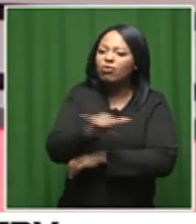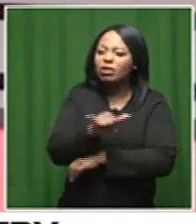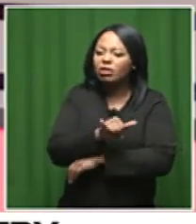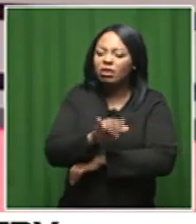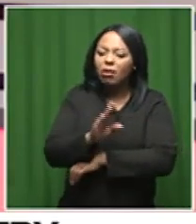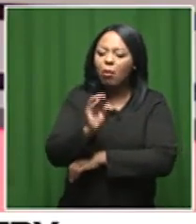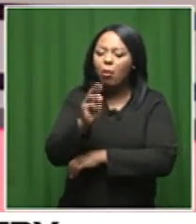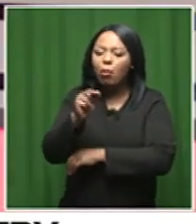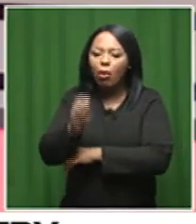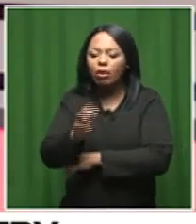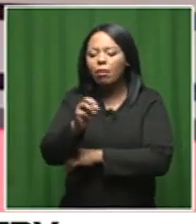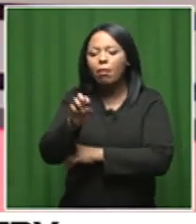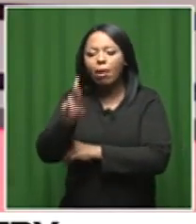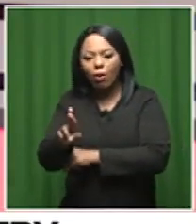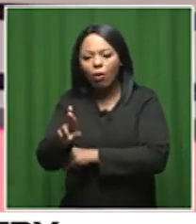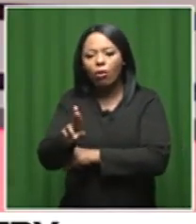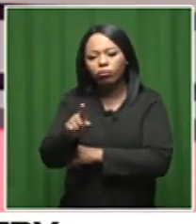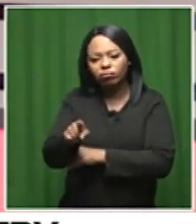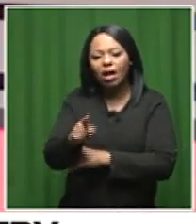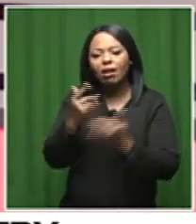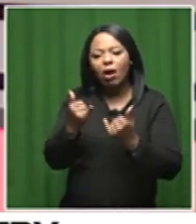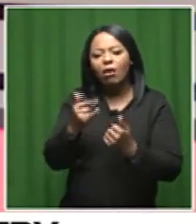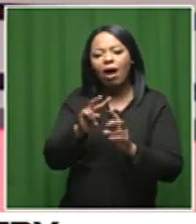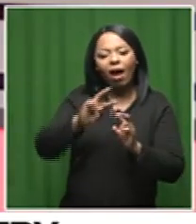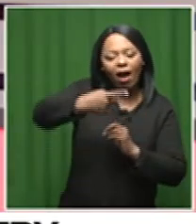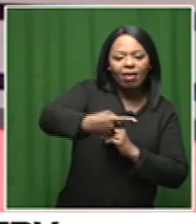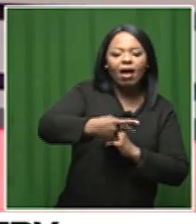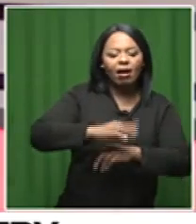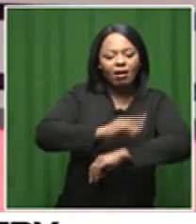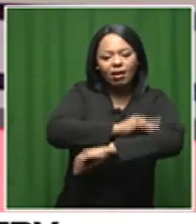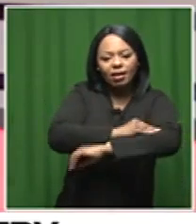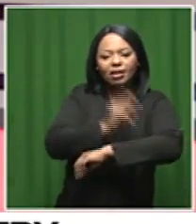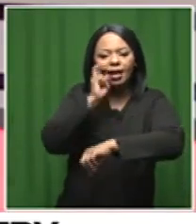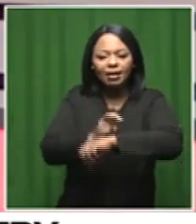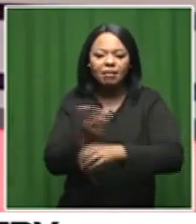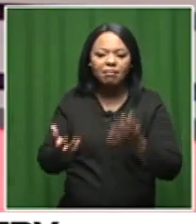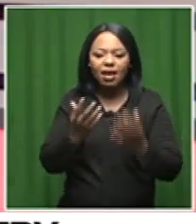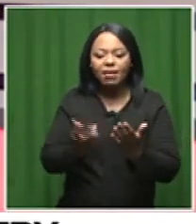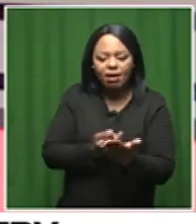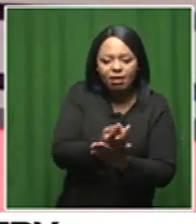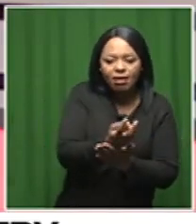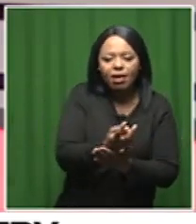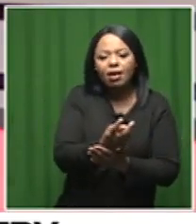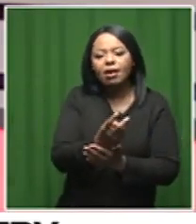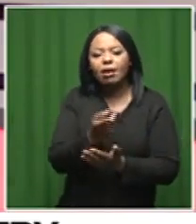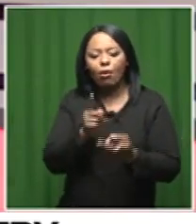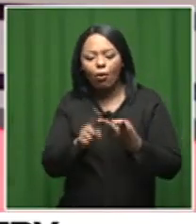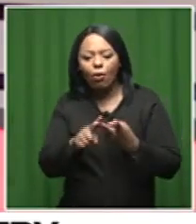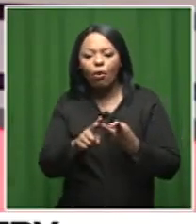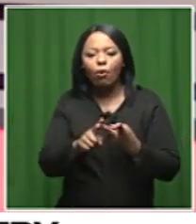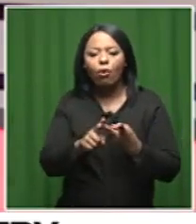cell transplant be beneficial versus other cancers that require other types of either chemotherapy or additional medication?